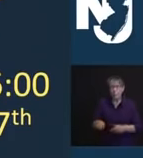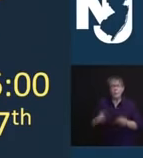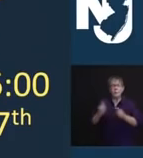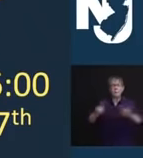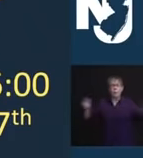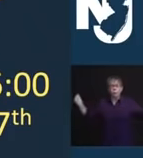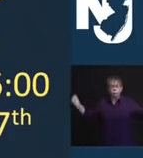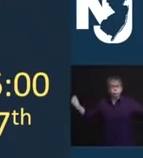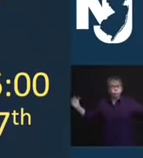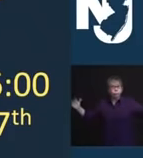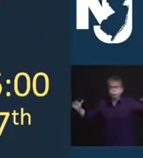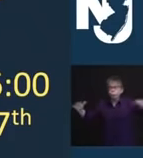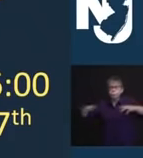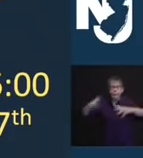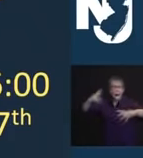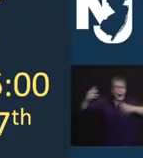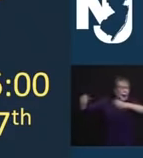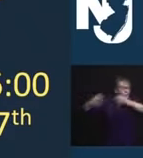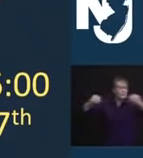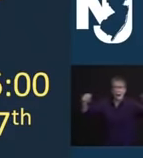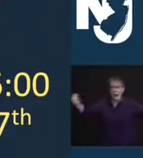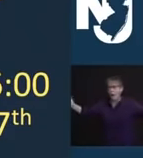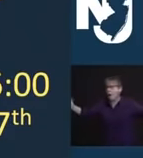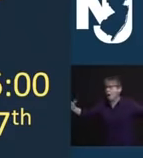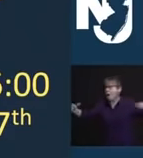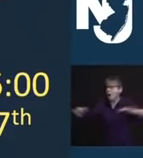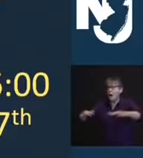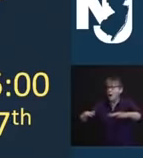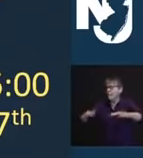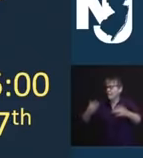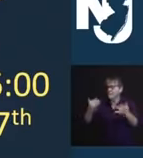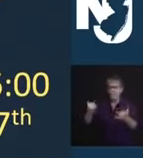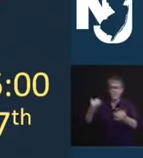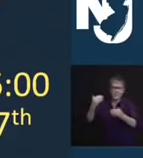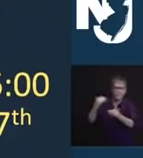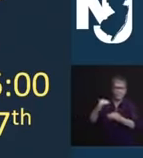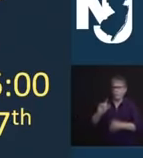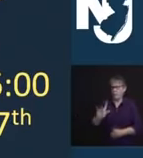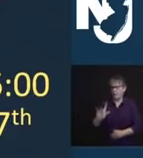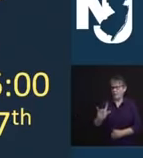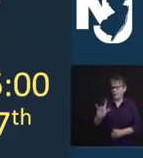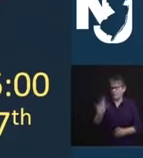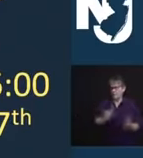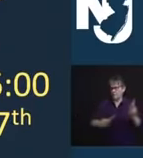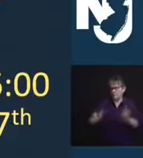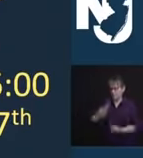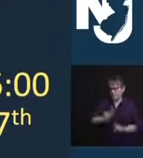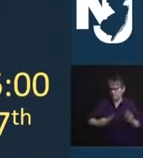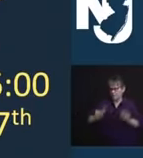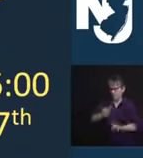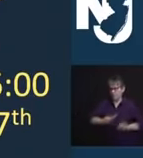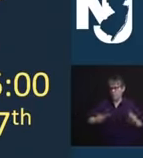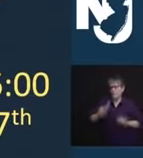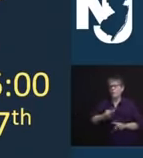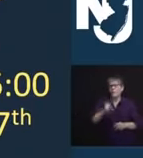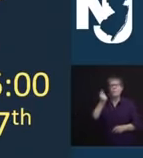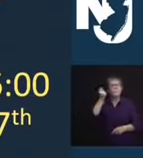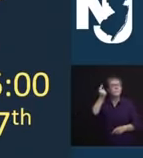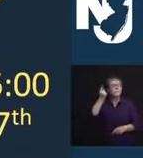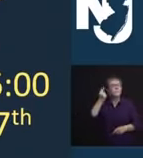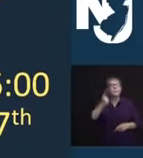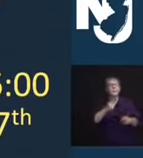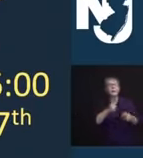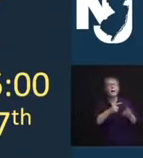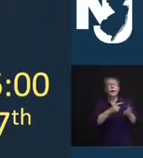individuals. The only exceptions here remain for religious or political activities, which enjoy constitutional protection,